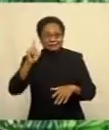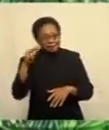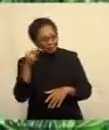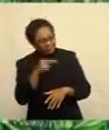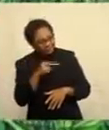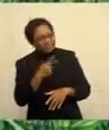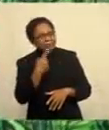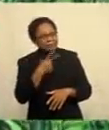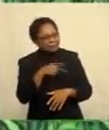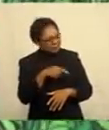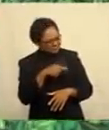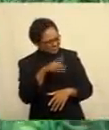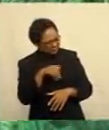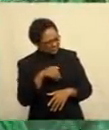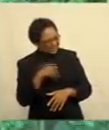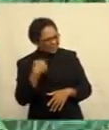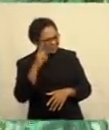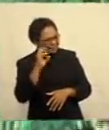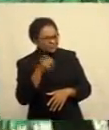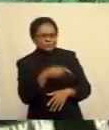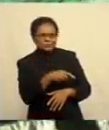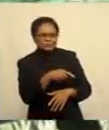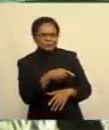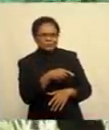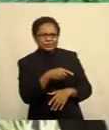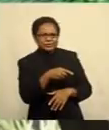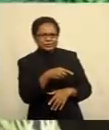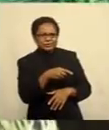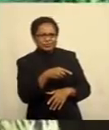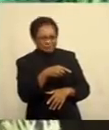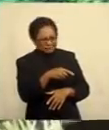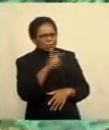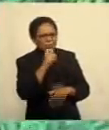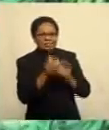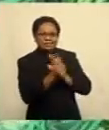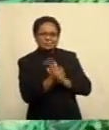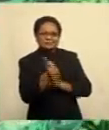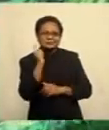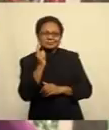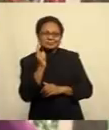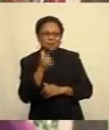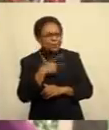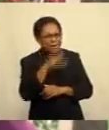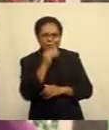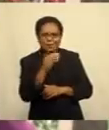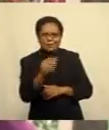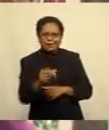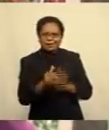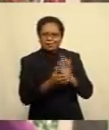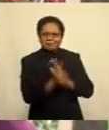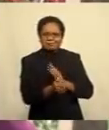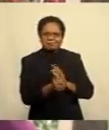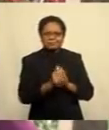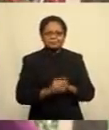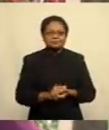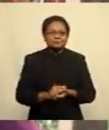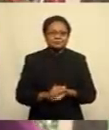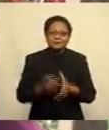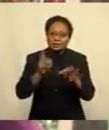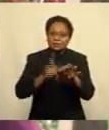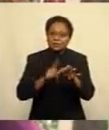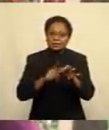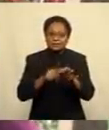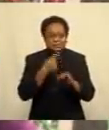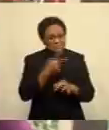Luce, from my point of view, I think you will become a good teacher. From that time, did you ever regret, choosing this